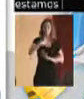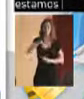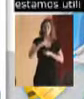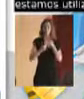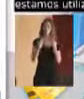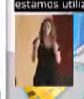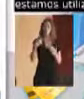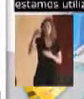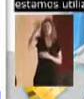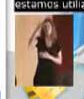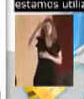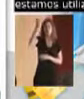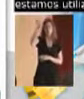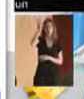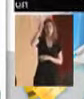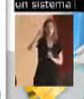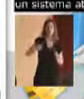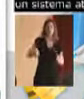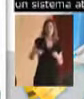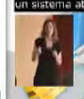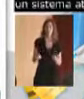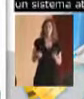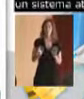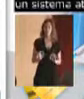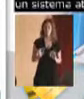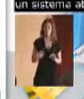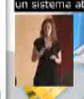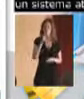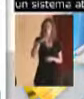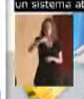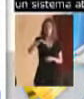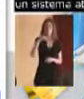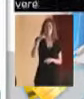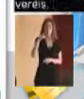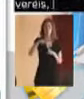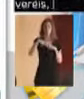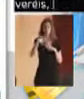What you're using here is a cognitive system. It's a natural system.